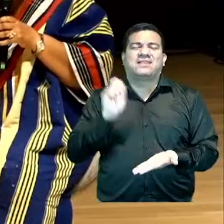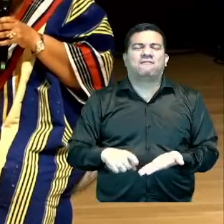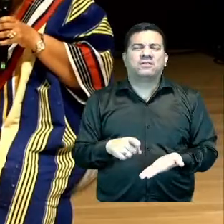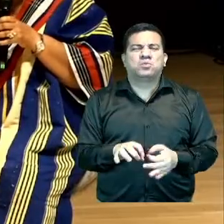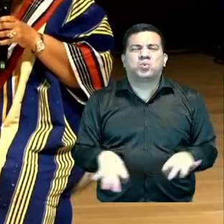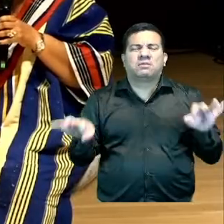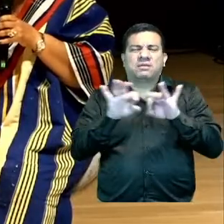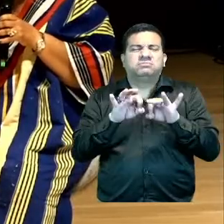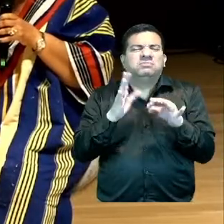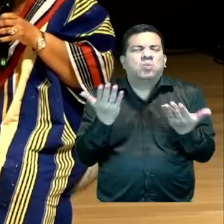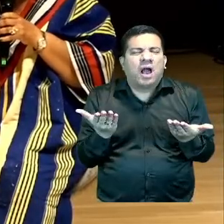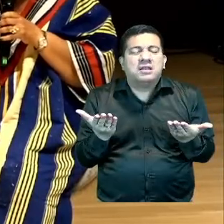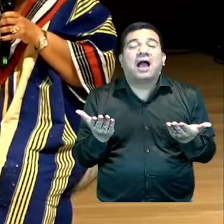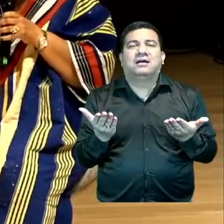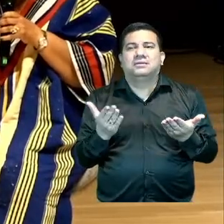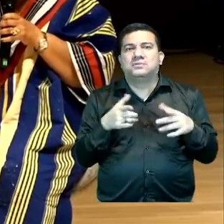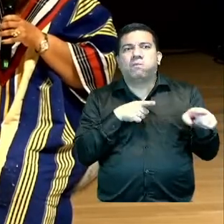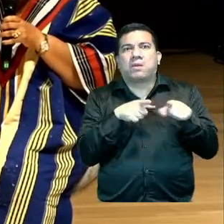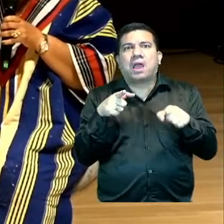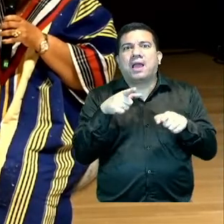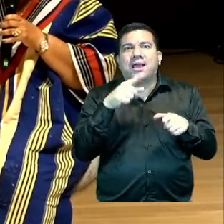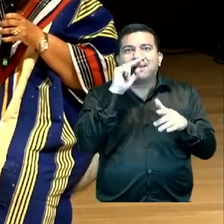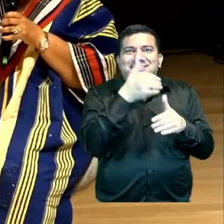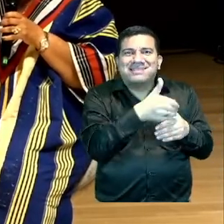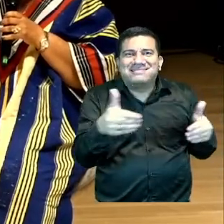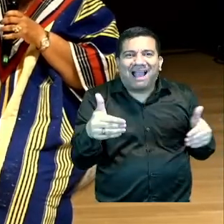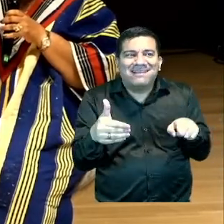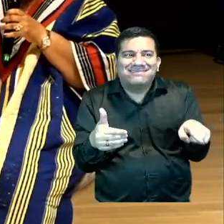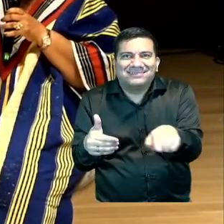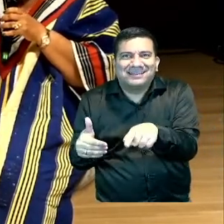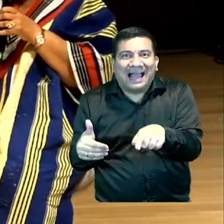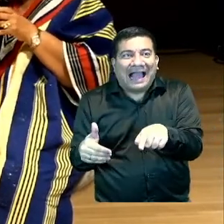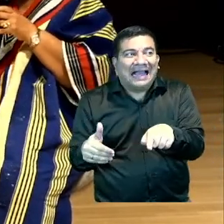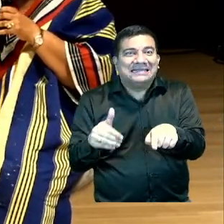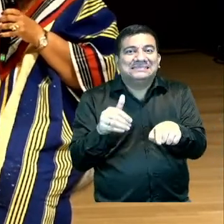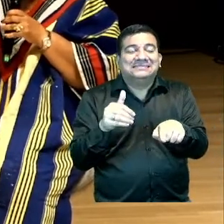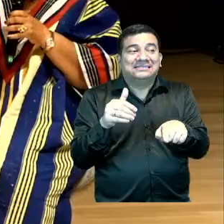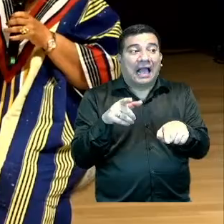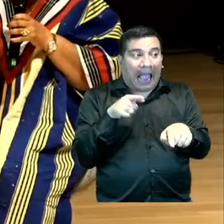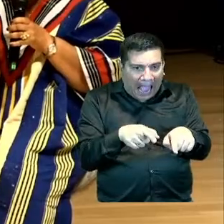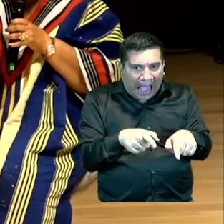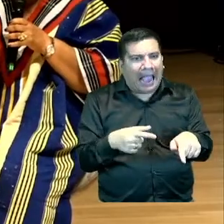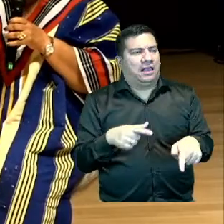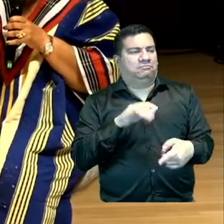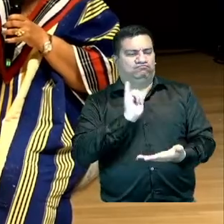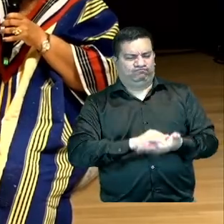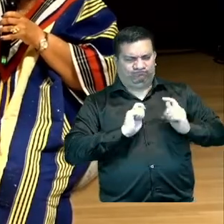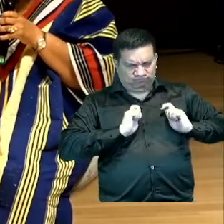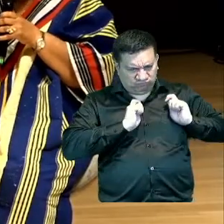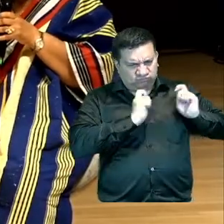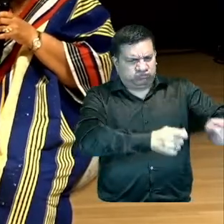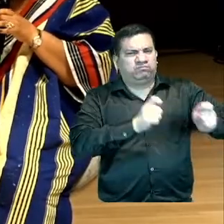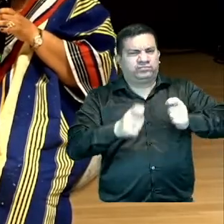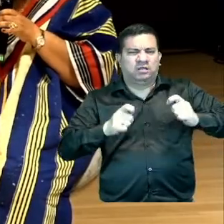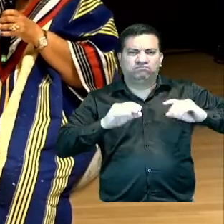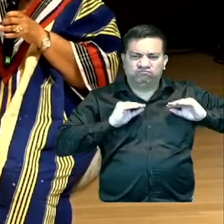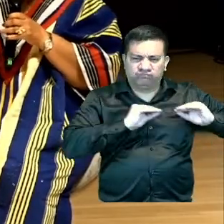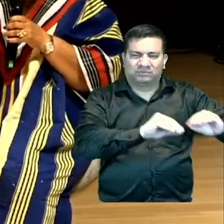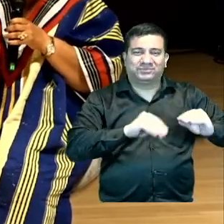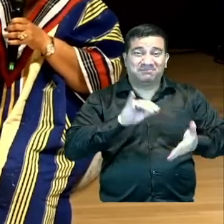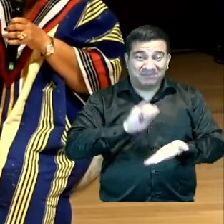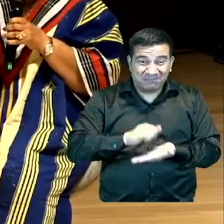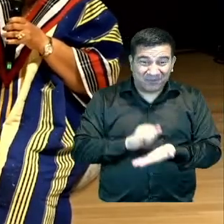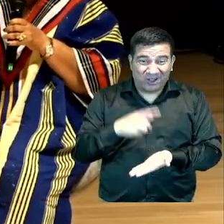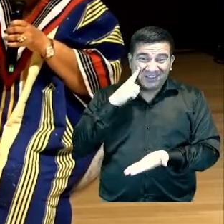other African girls to stand up for themselves. So since winning the prize, I've invested not just my